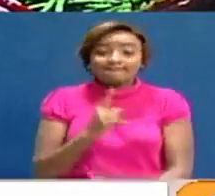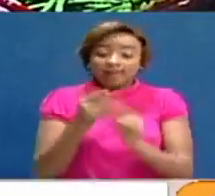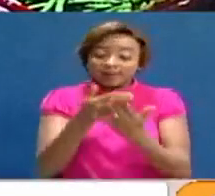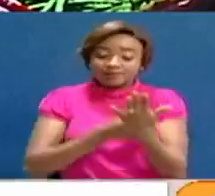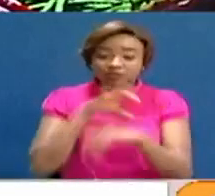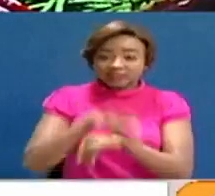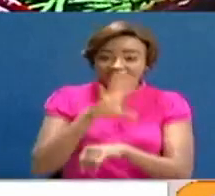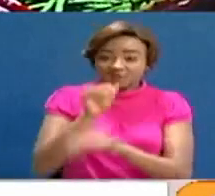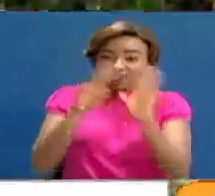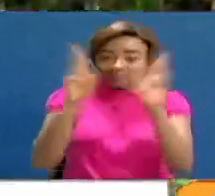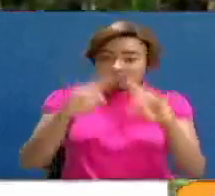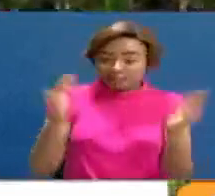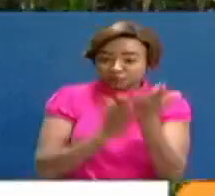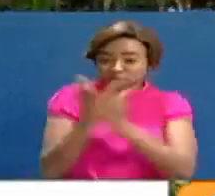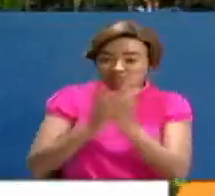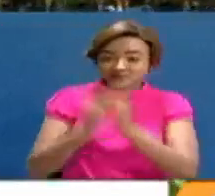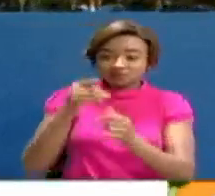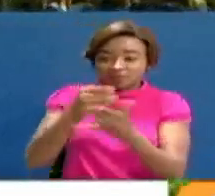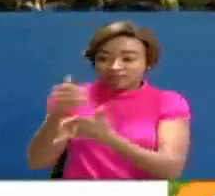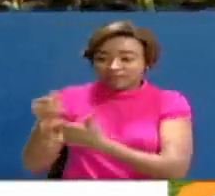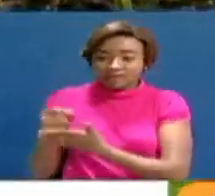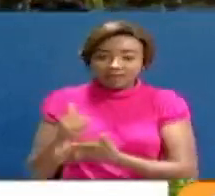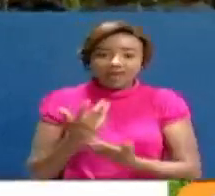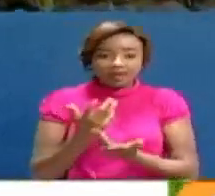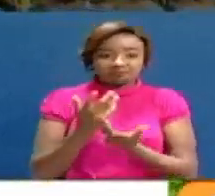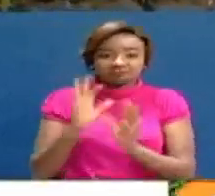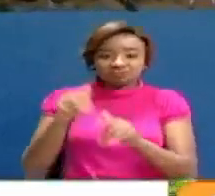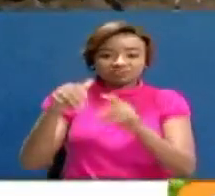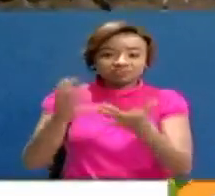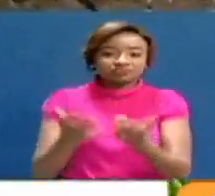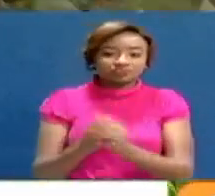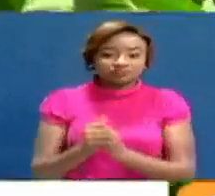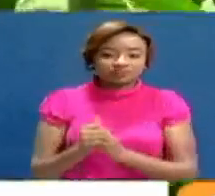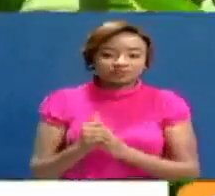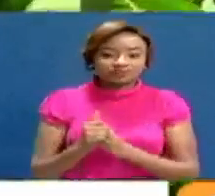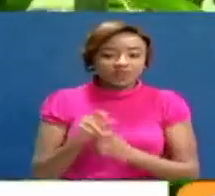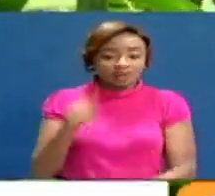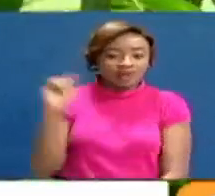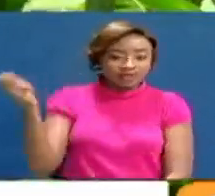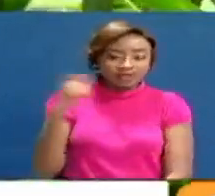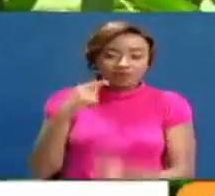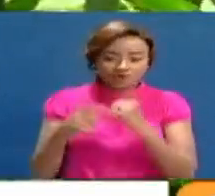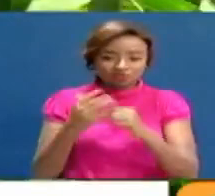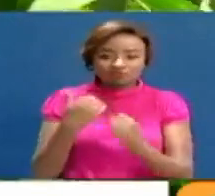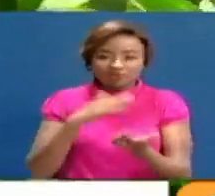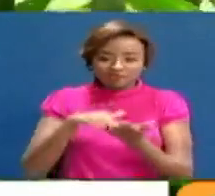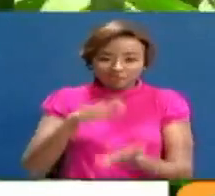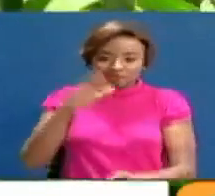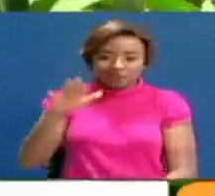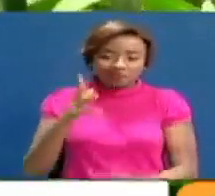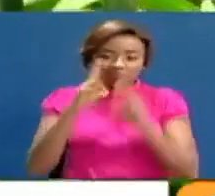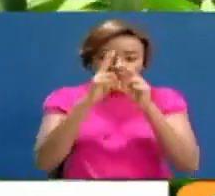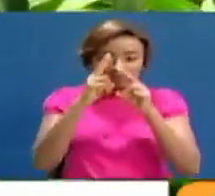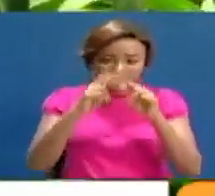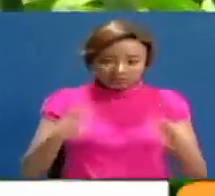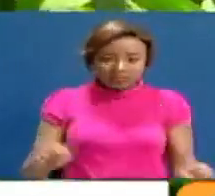by the International Service for the Acquisition of Agri-biotech Applications, ISAAA, Kenya is still conducting more research on BT